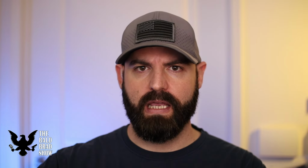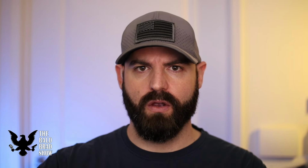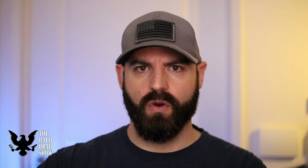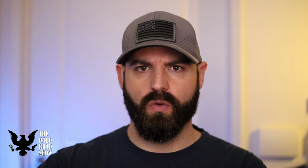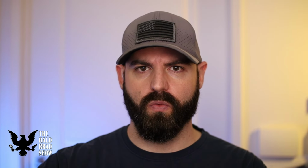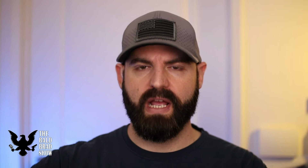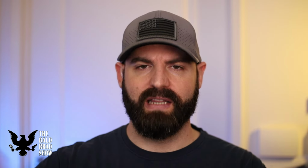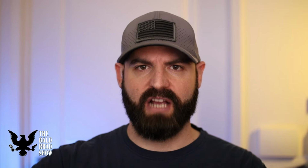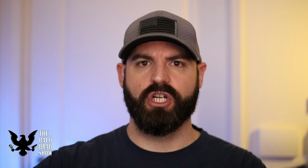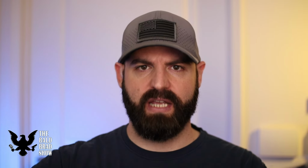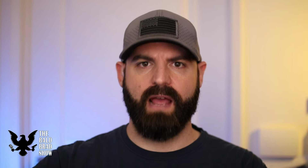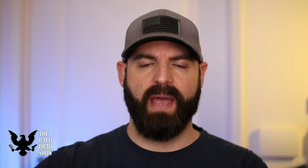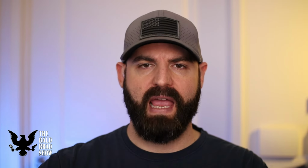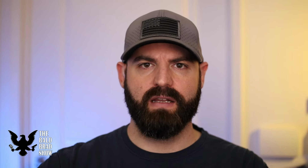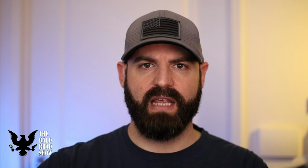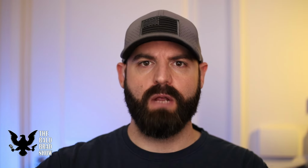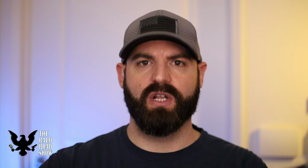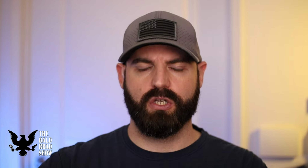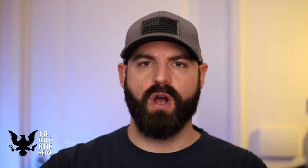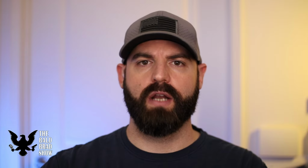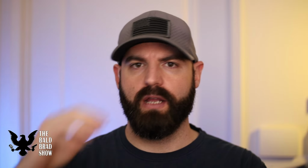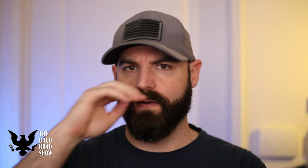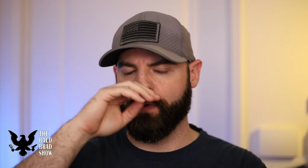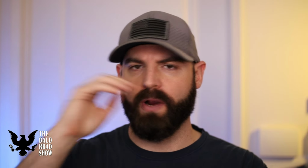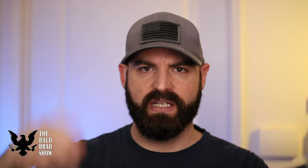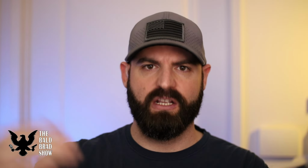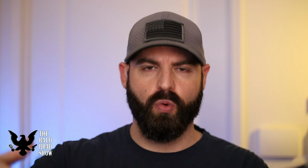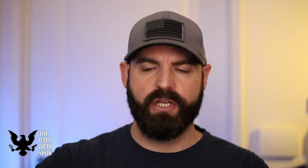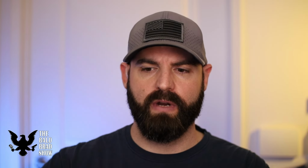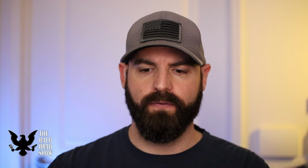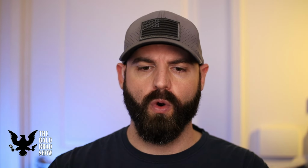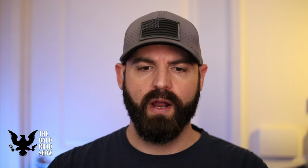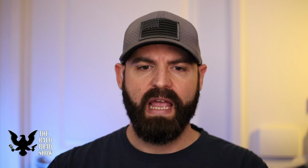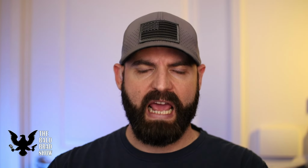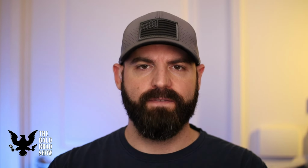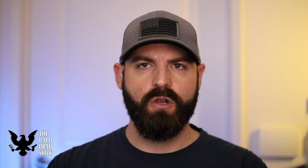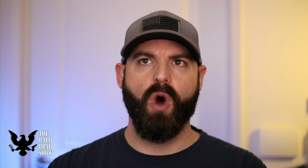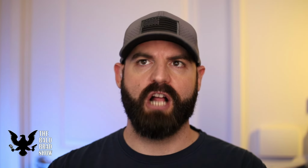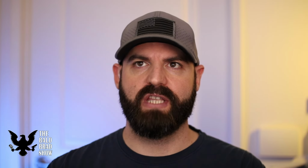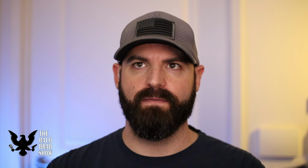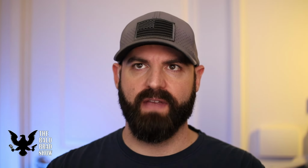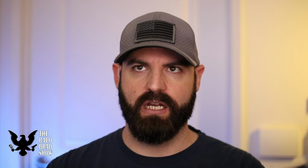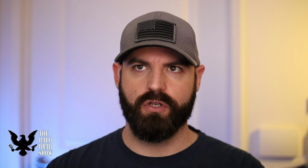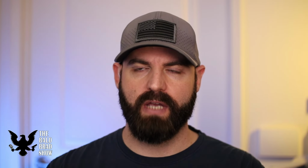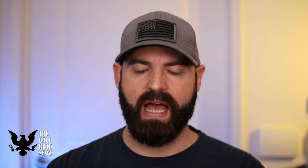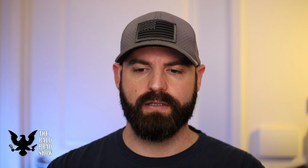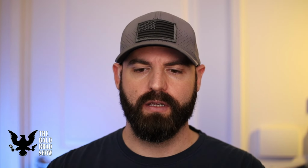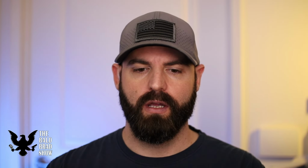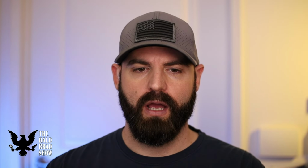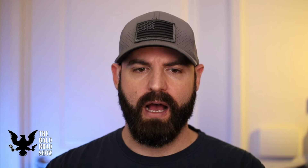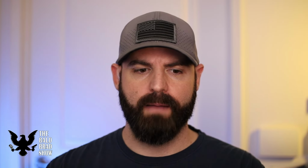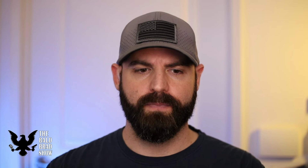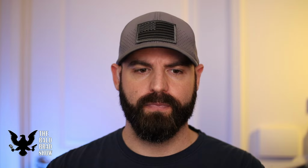the re-election campaign that he wants to run for president in 2024. And if you watch that video, you